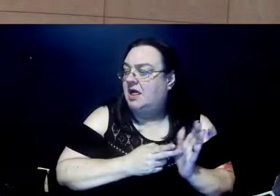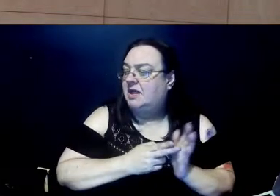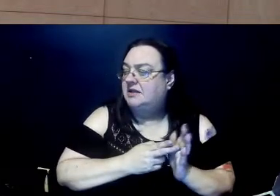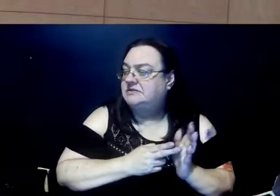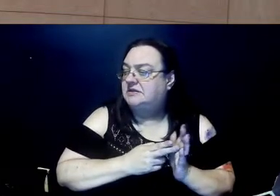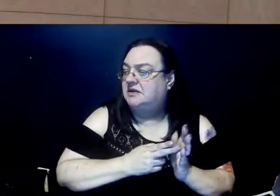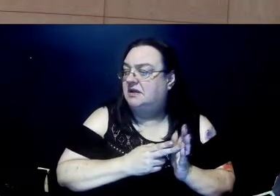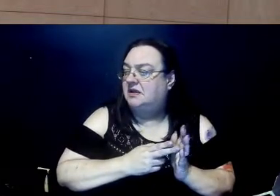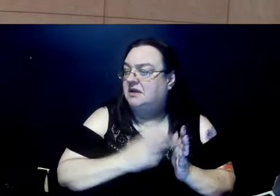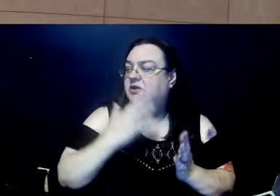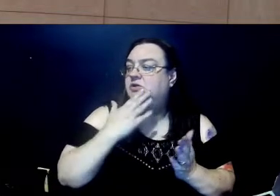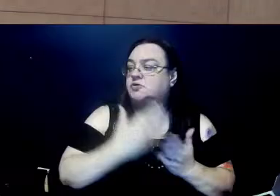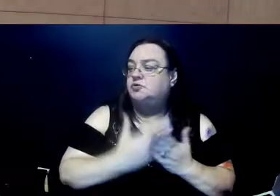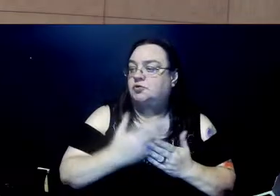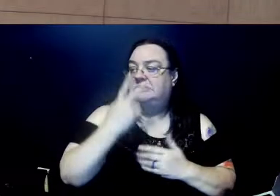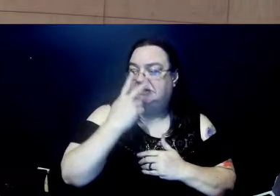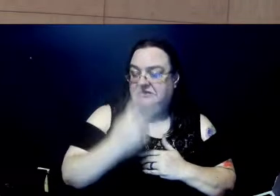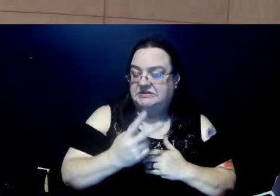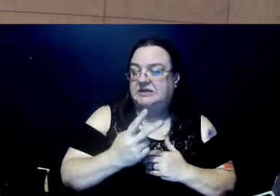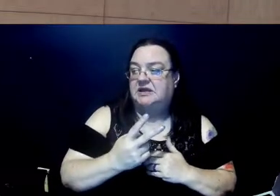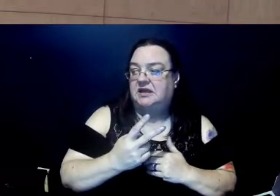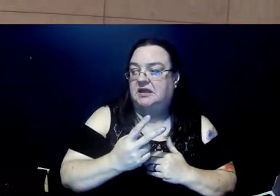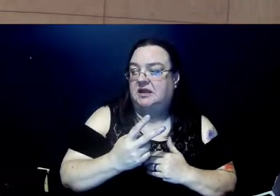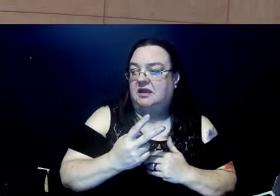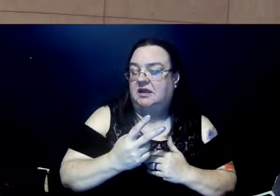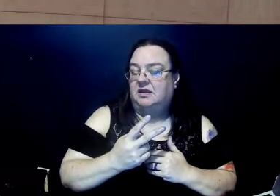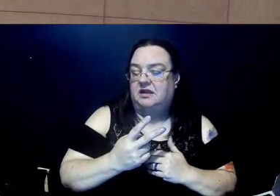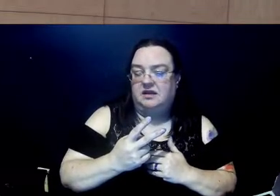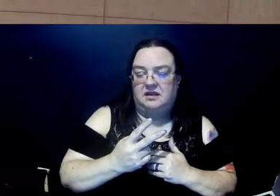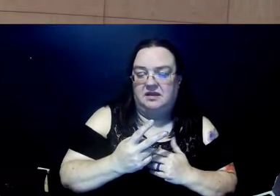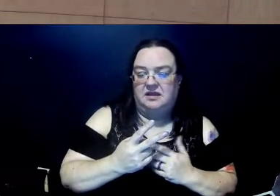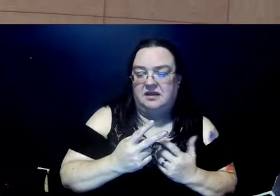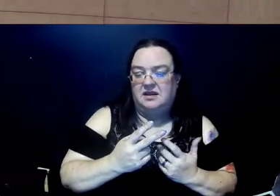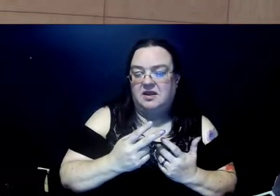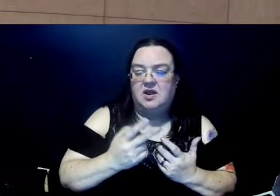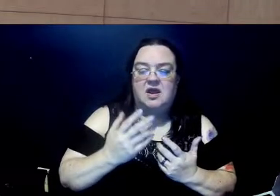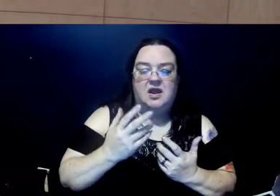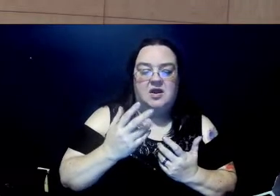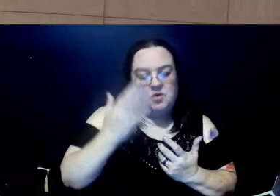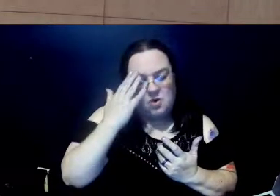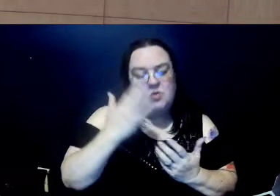it's good to see that, you know, it's good to feel safe, right?